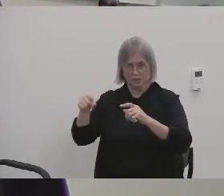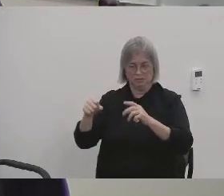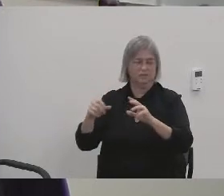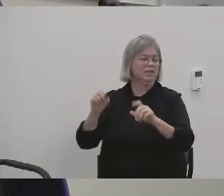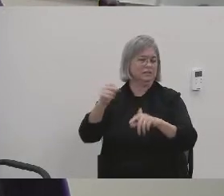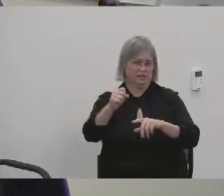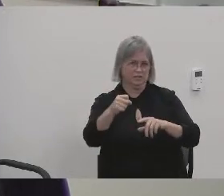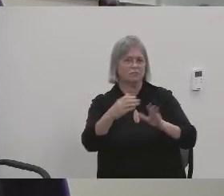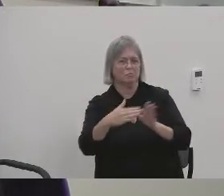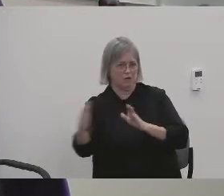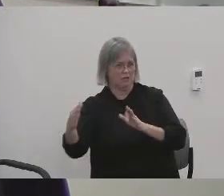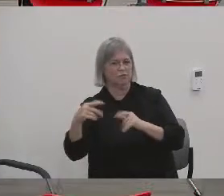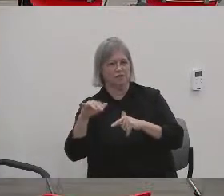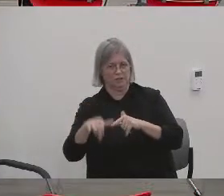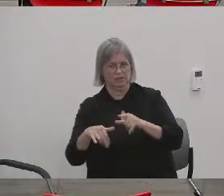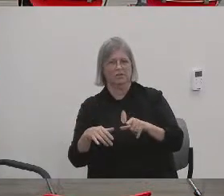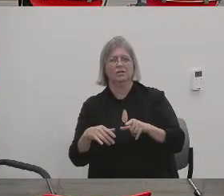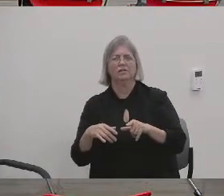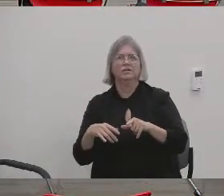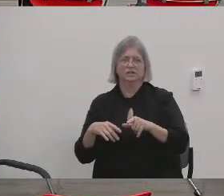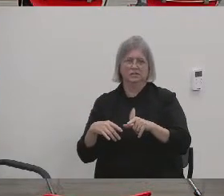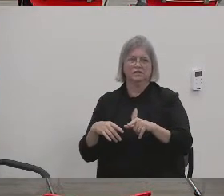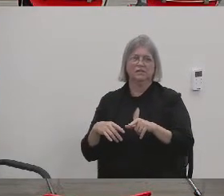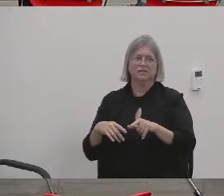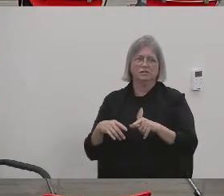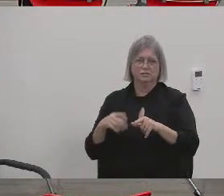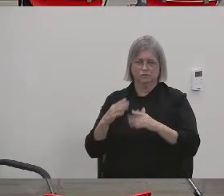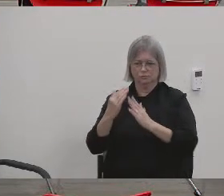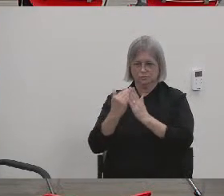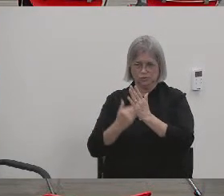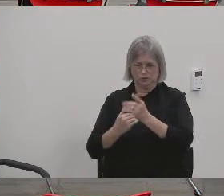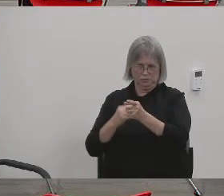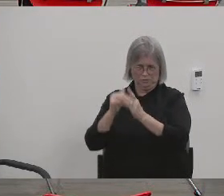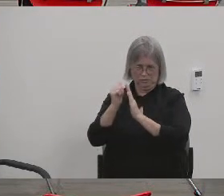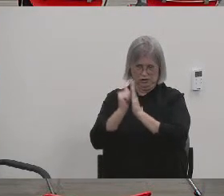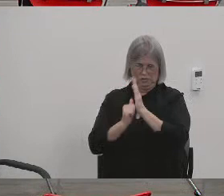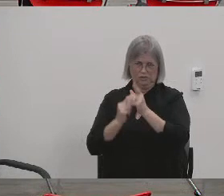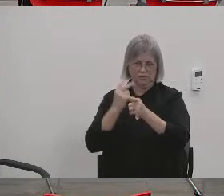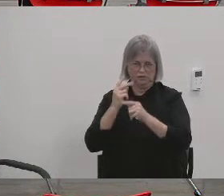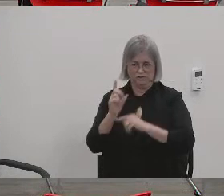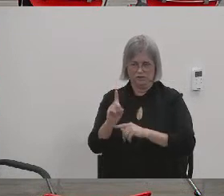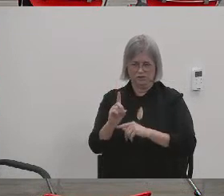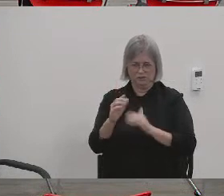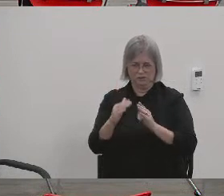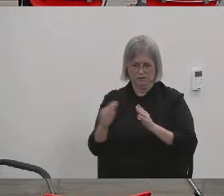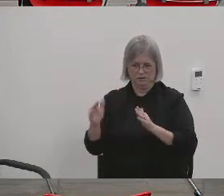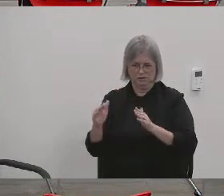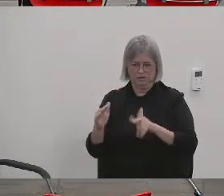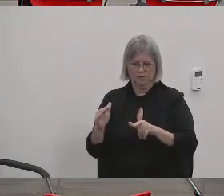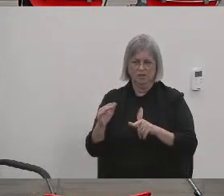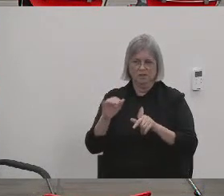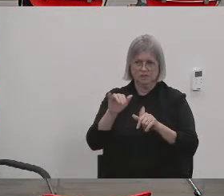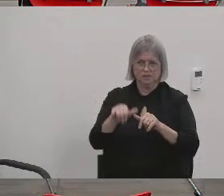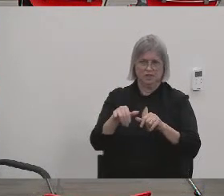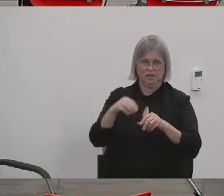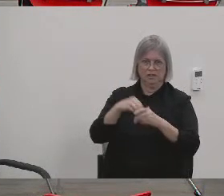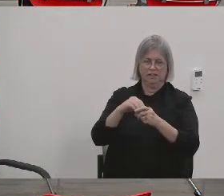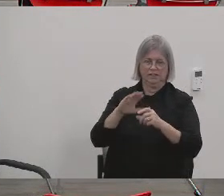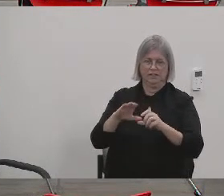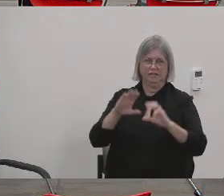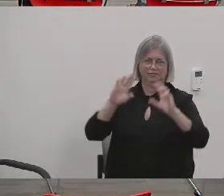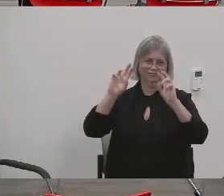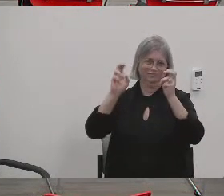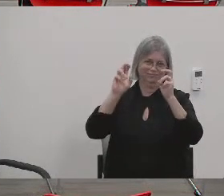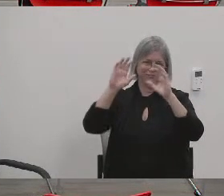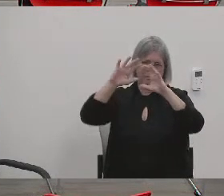see, for those that have an agenda, you can see under D, it says all cadets will stay in their own bubble, if you will. There'll be no mixing